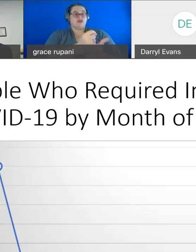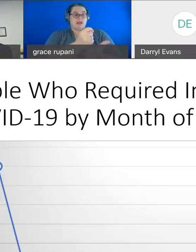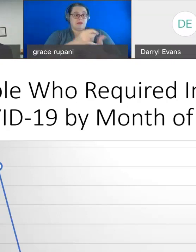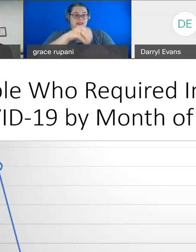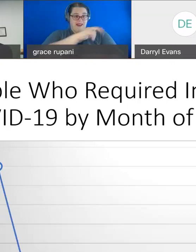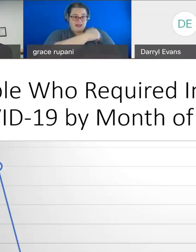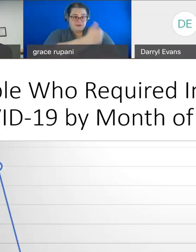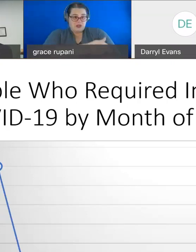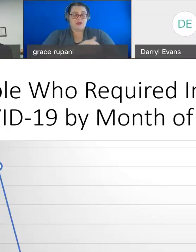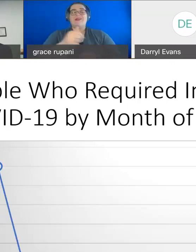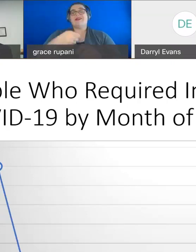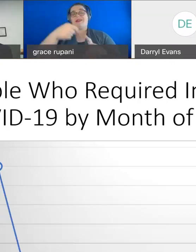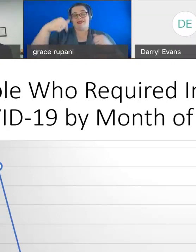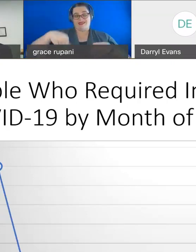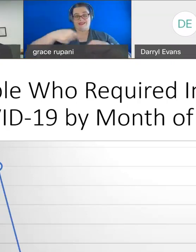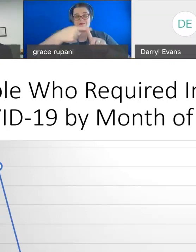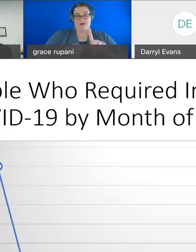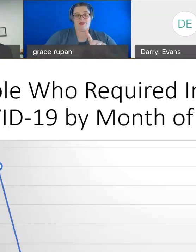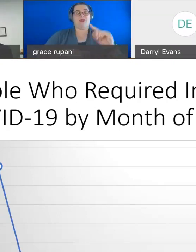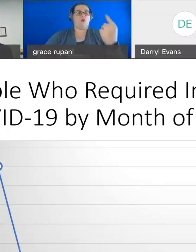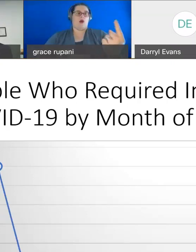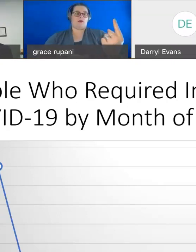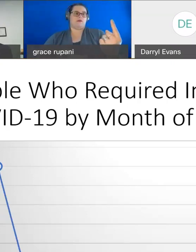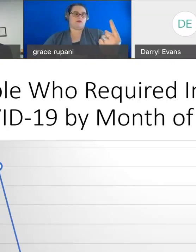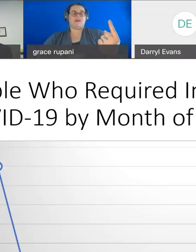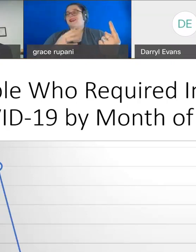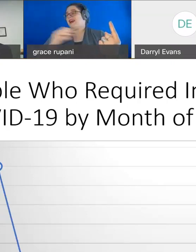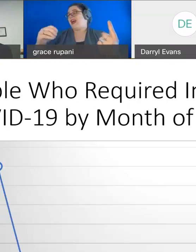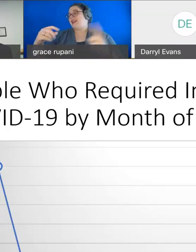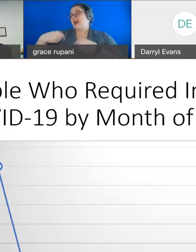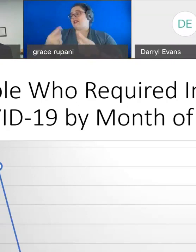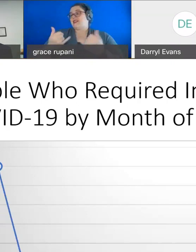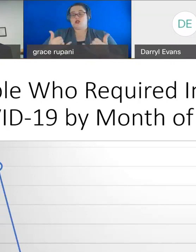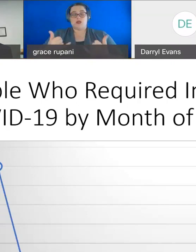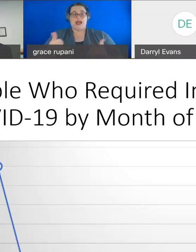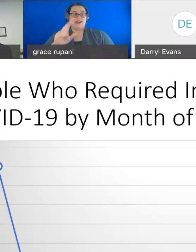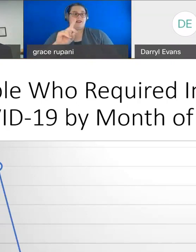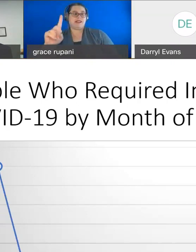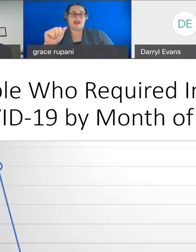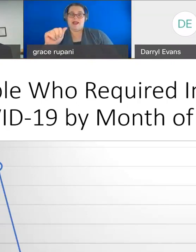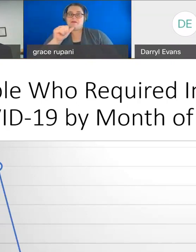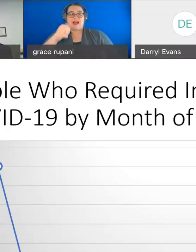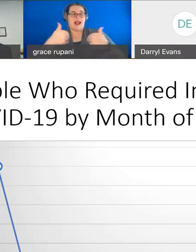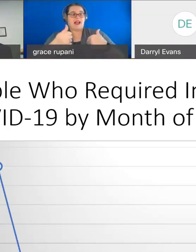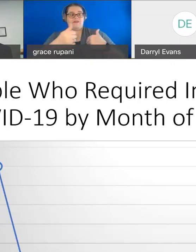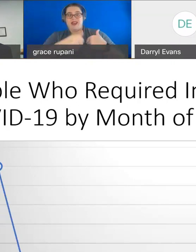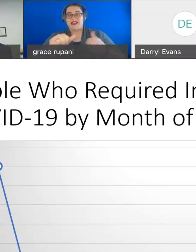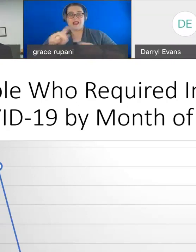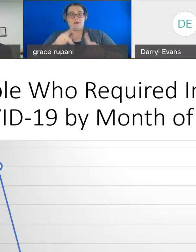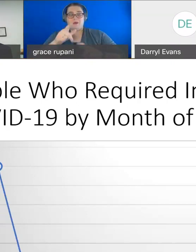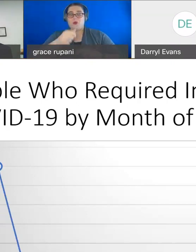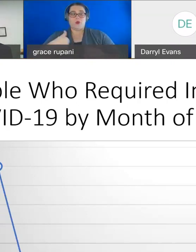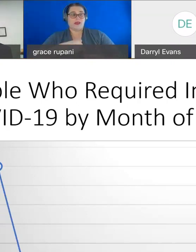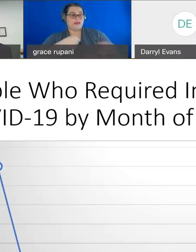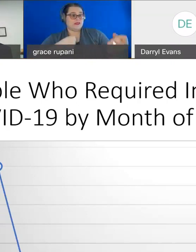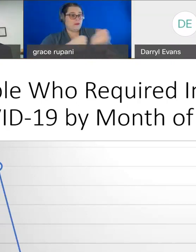who required inpatient treatment, and as of today, there are no people supported by DDA who are receiving inpatient treatment